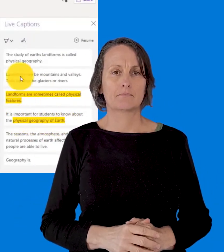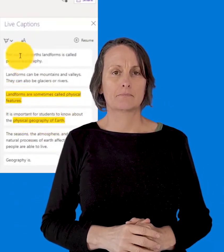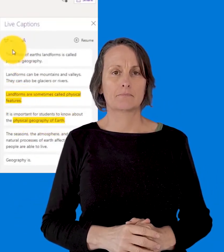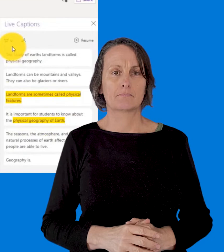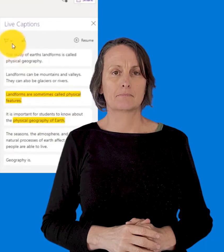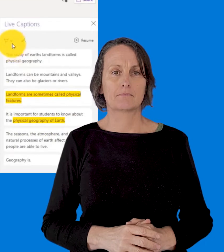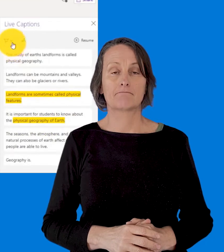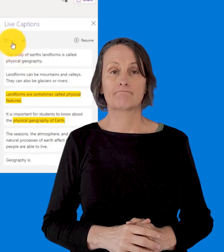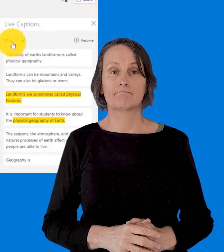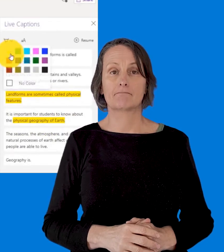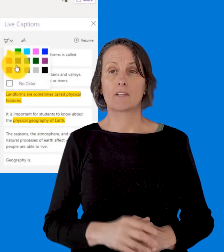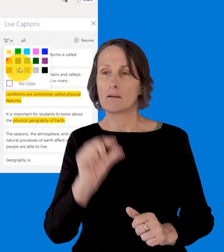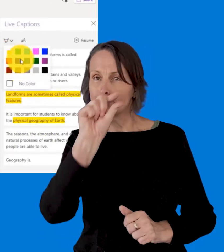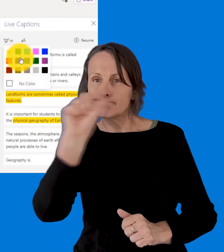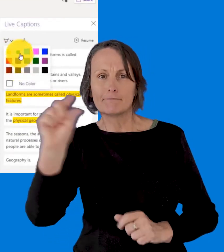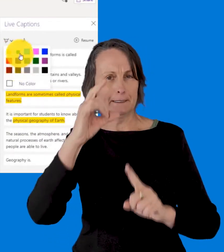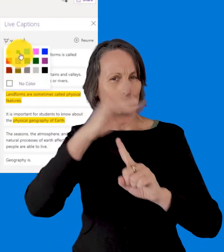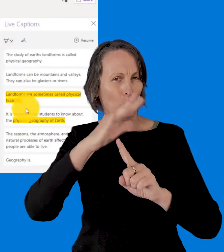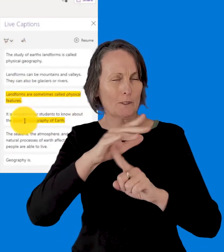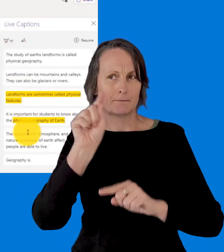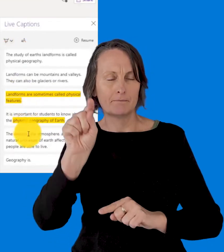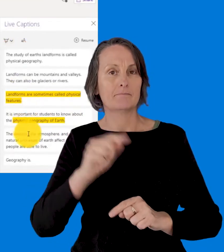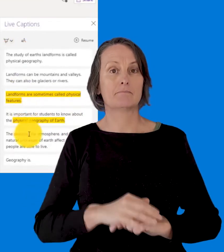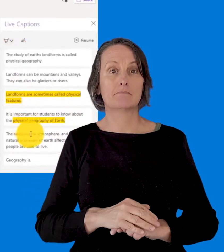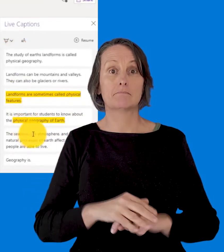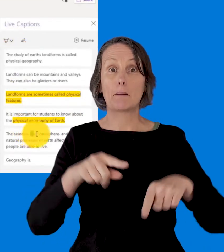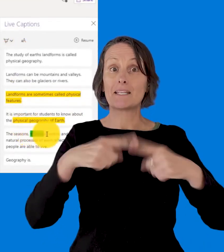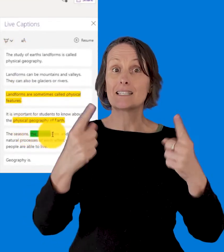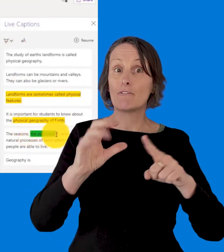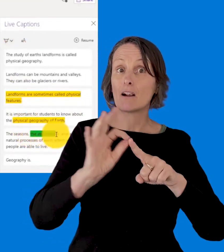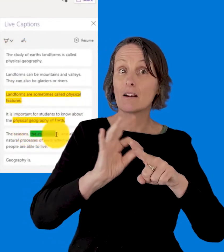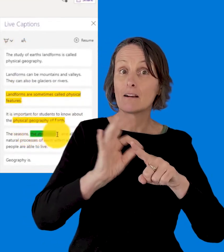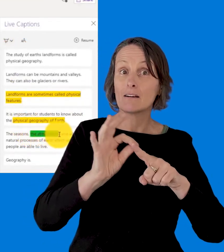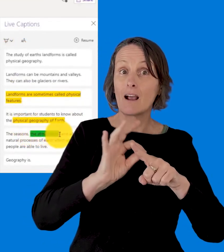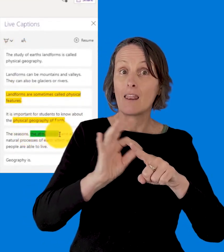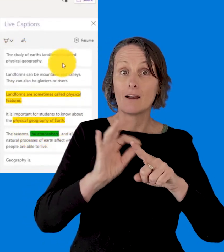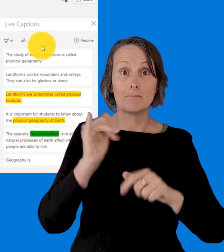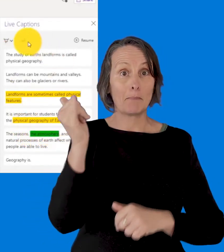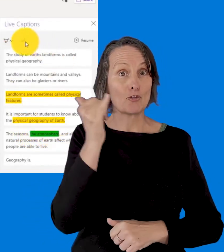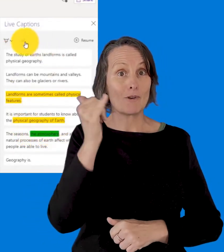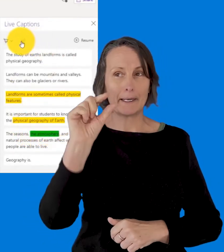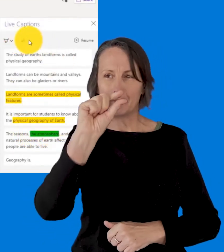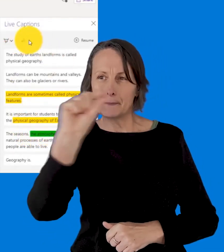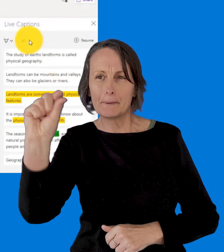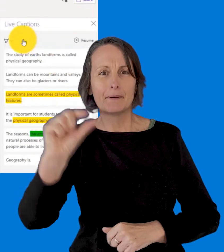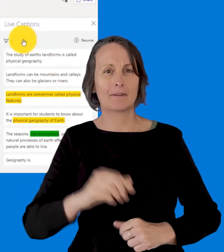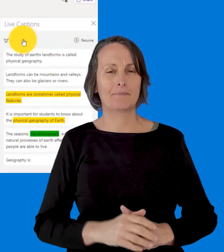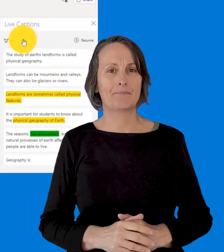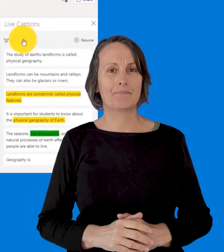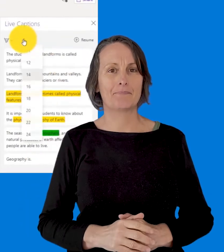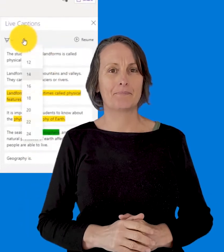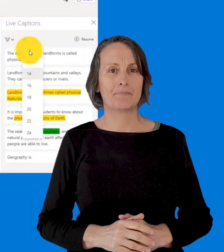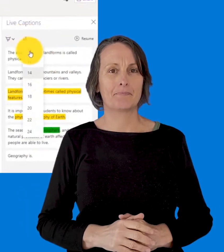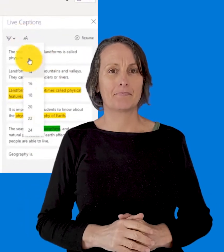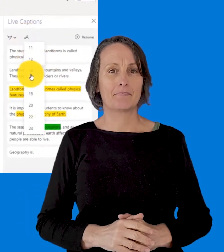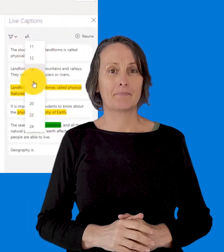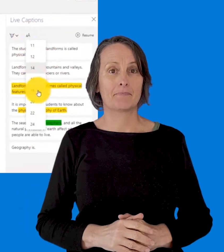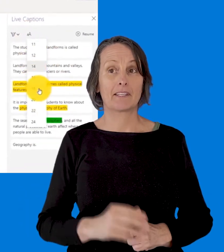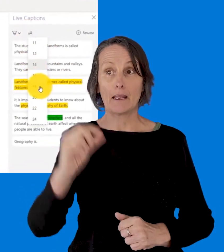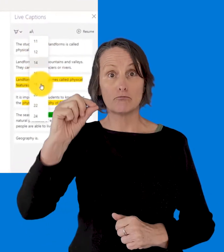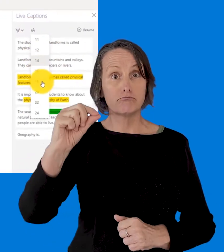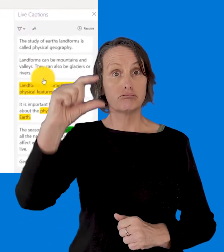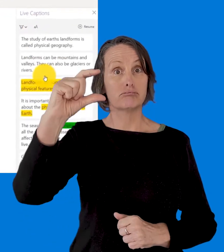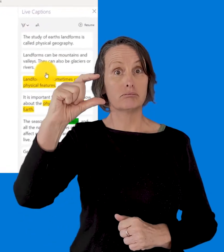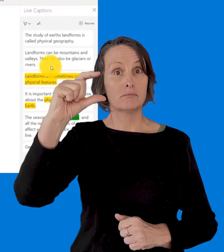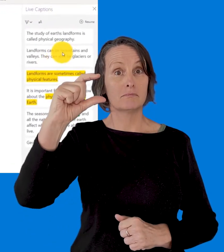here. You maybe want to go and change the colors to make a different color. And I can even make the text bigger. So if I drop down this right here, I can make